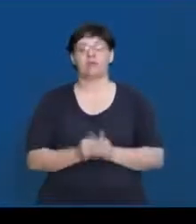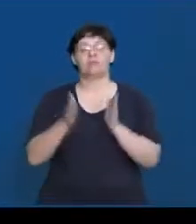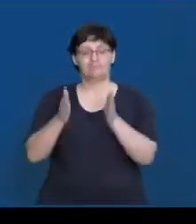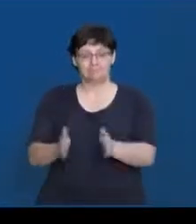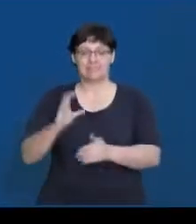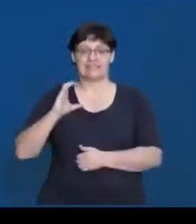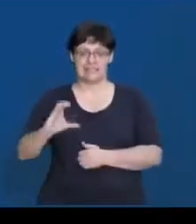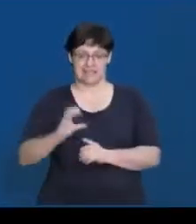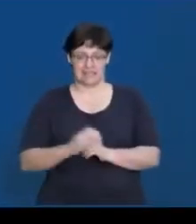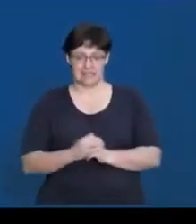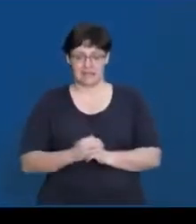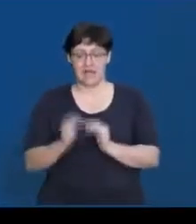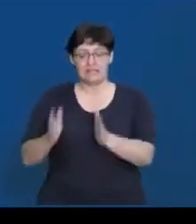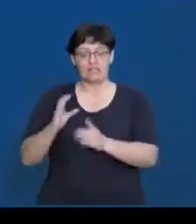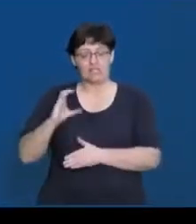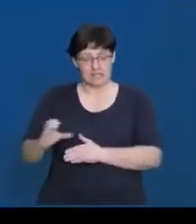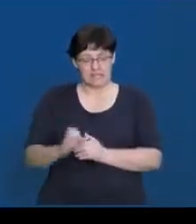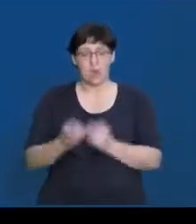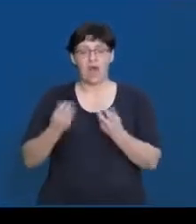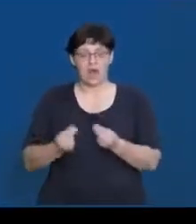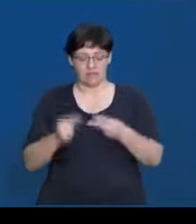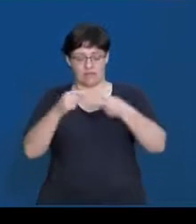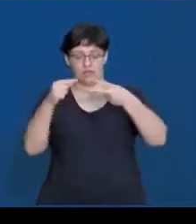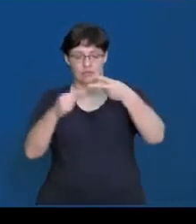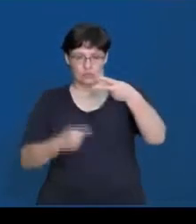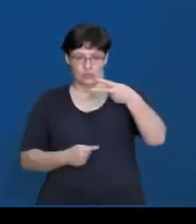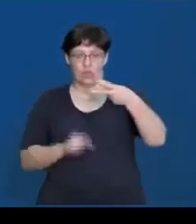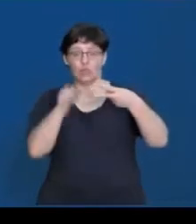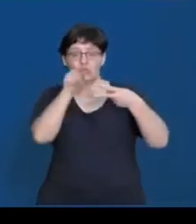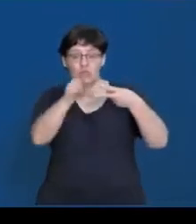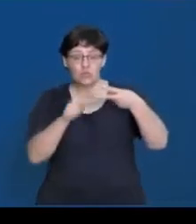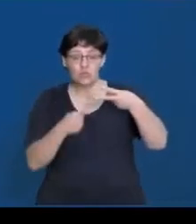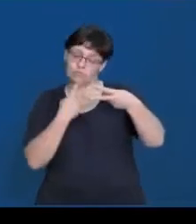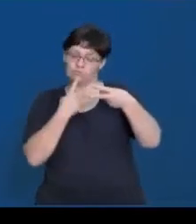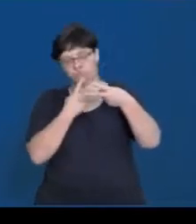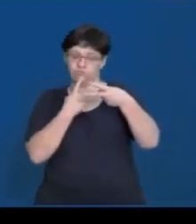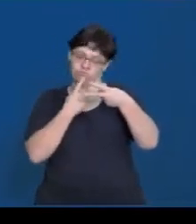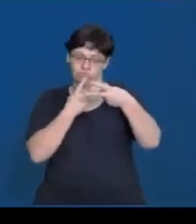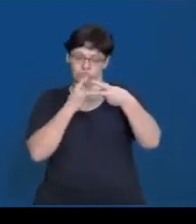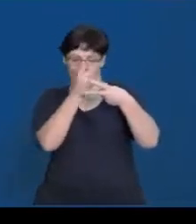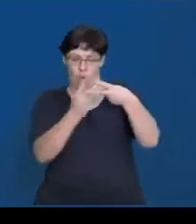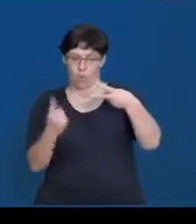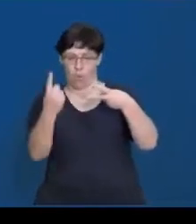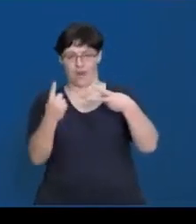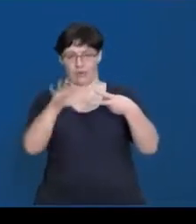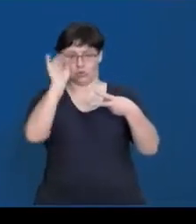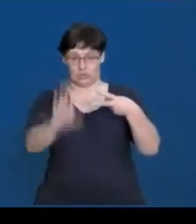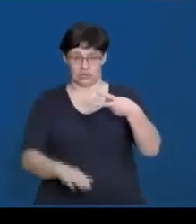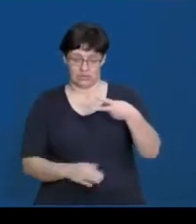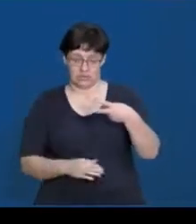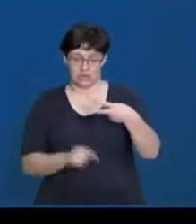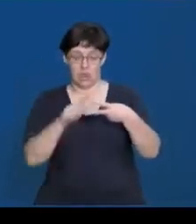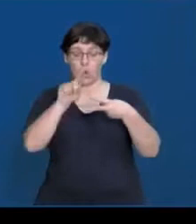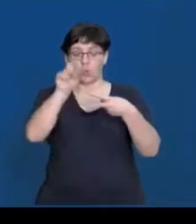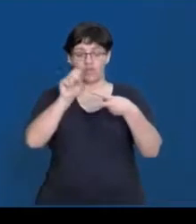Right? And then we have our section C. Section C, we have our 2 questions. You have to attempt any one of the